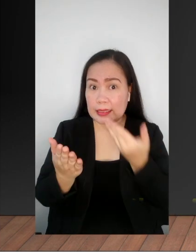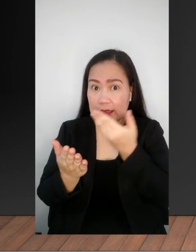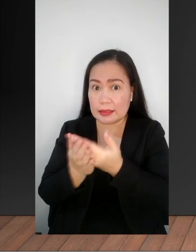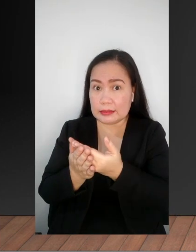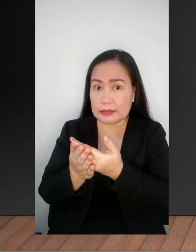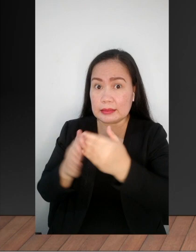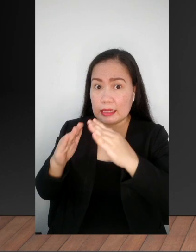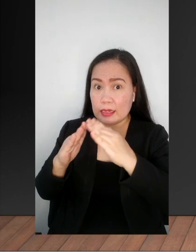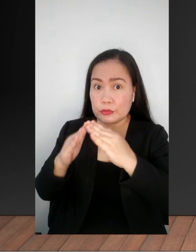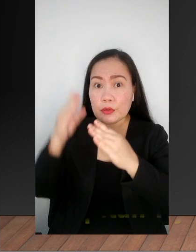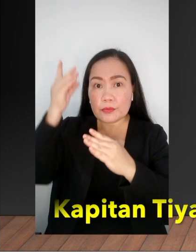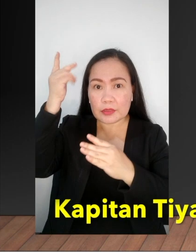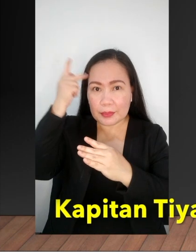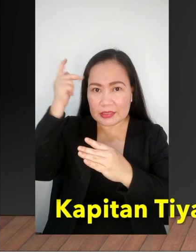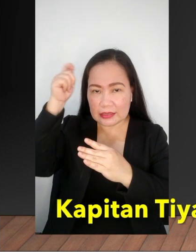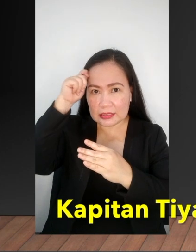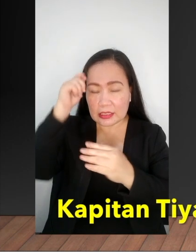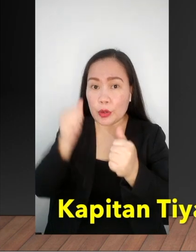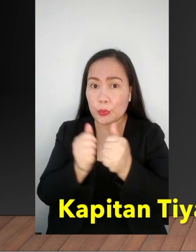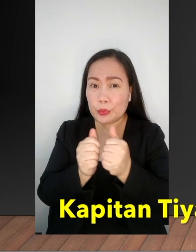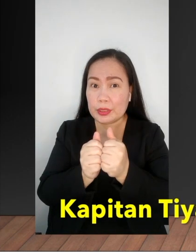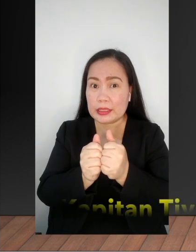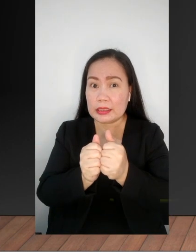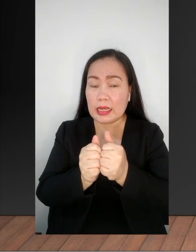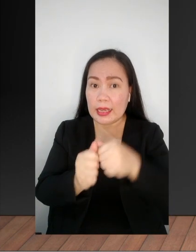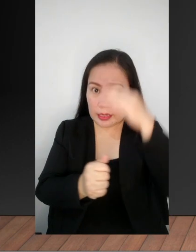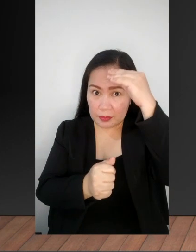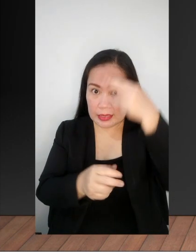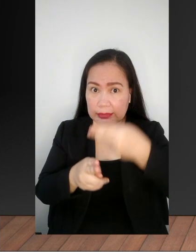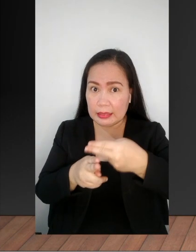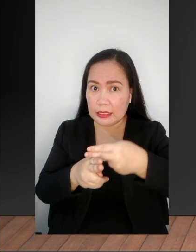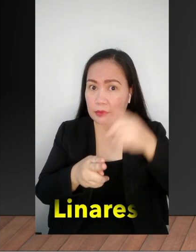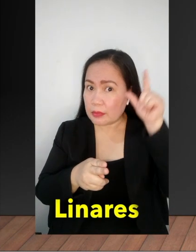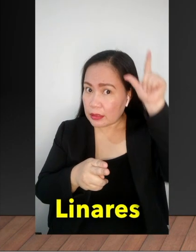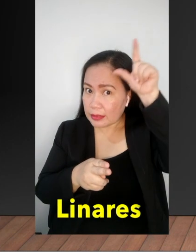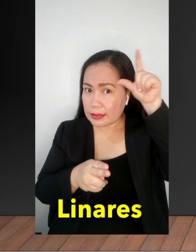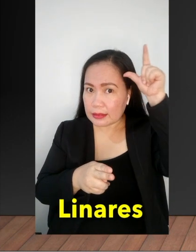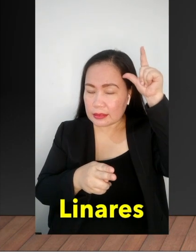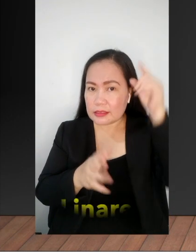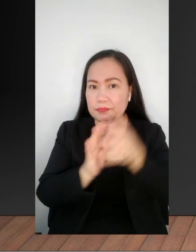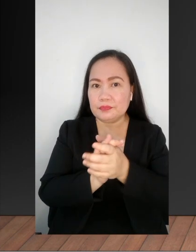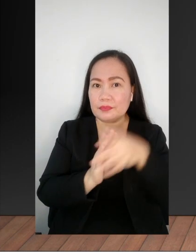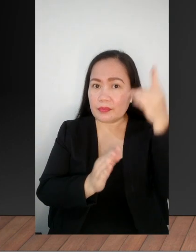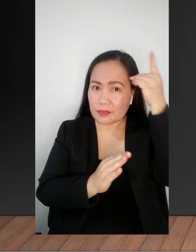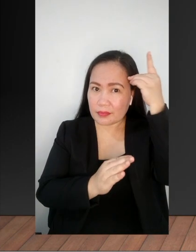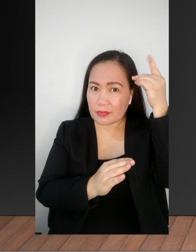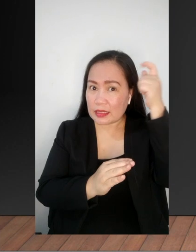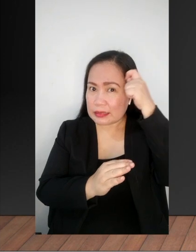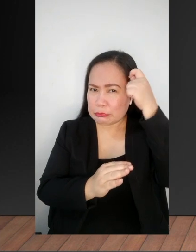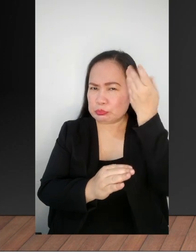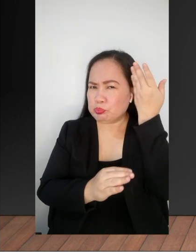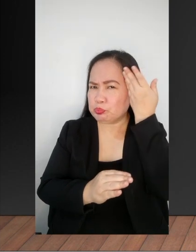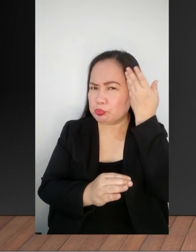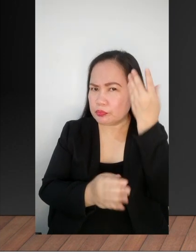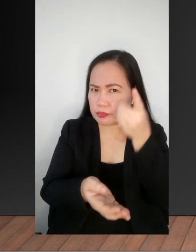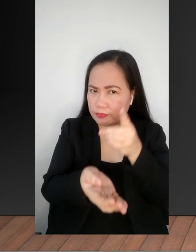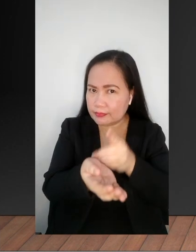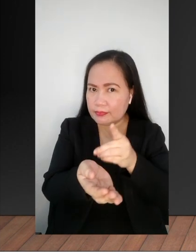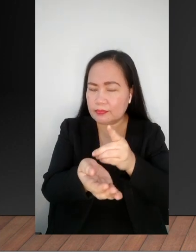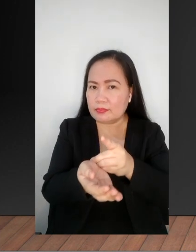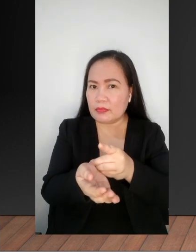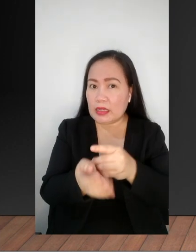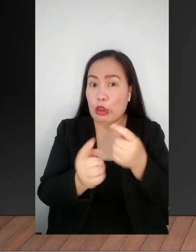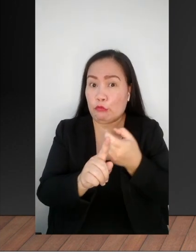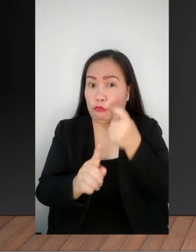in Capitan Tiago's house with a man named Linares. Don Tiburcio is a pretending doctor.